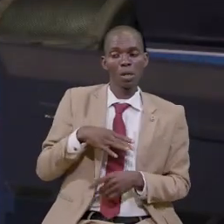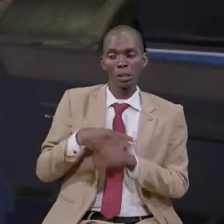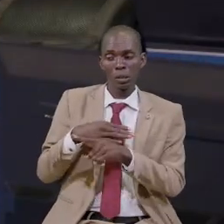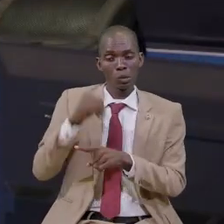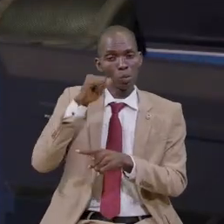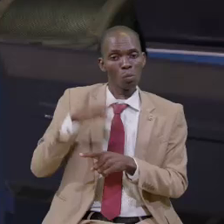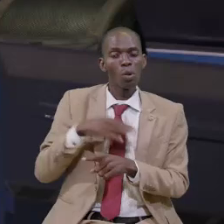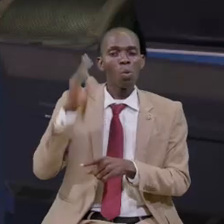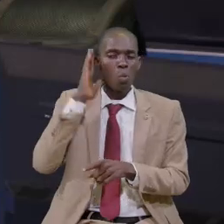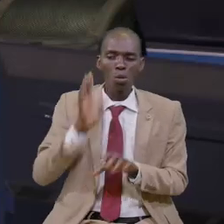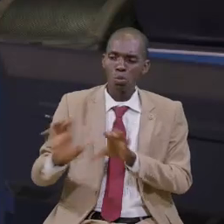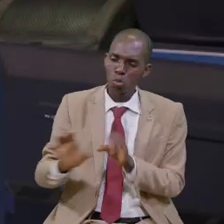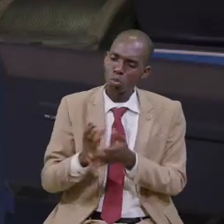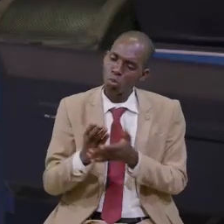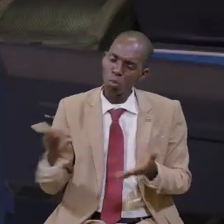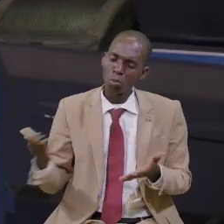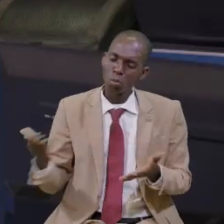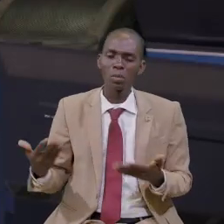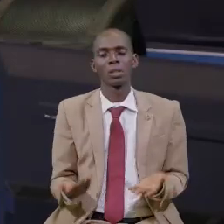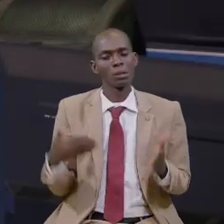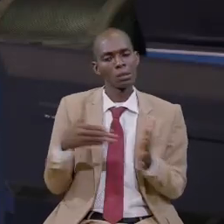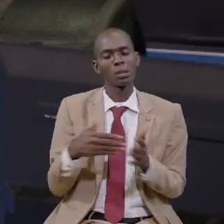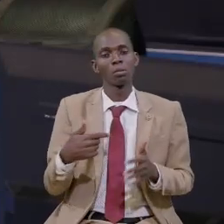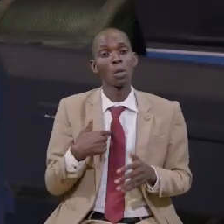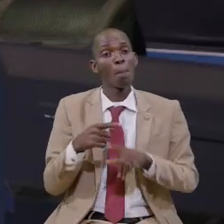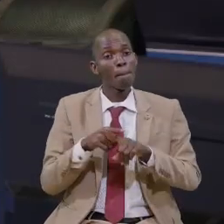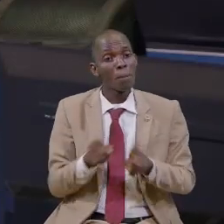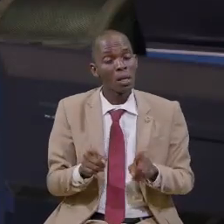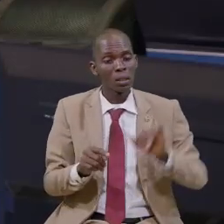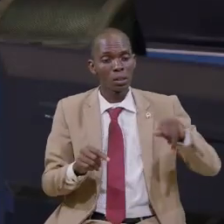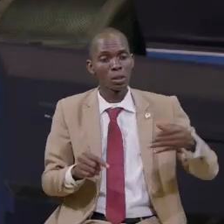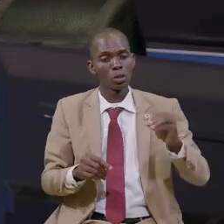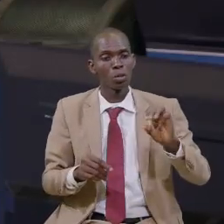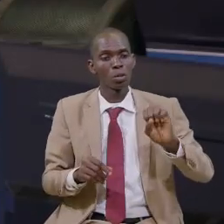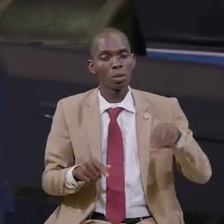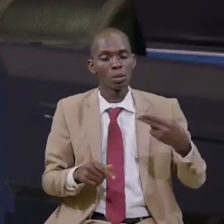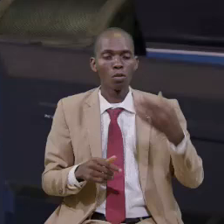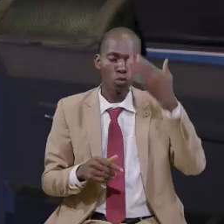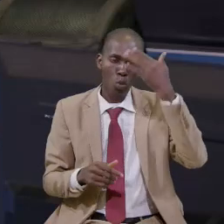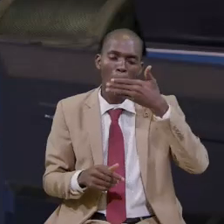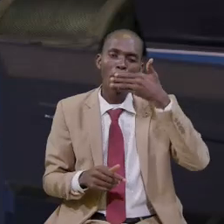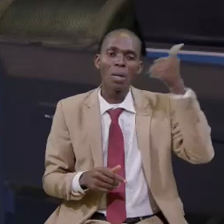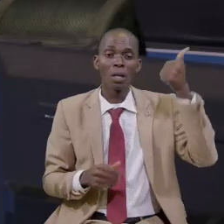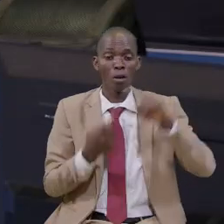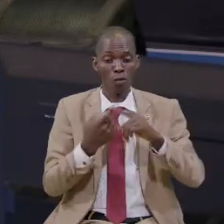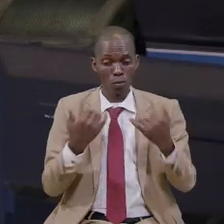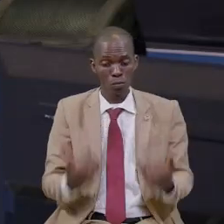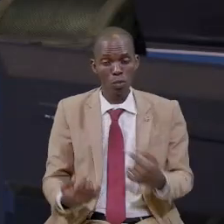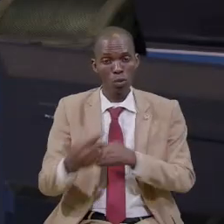I'm gone. But Joseph knew better. From today, I know better.